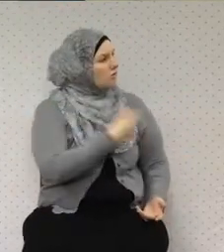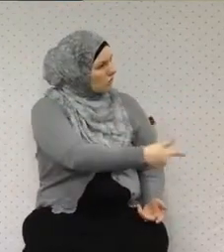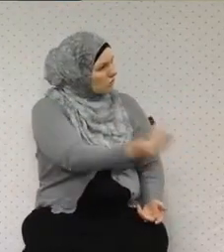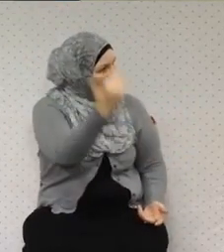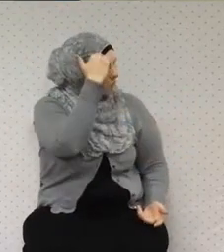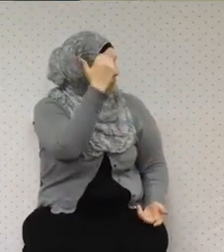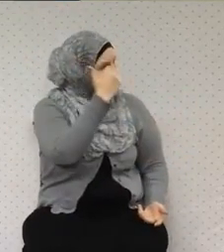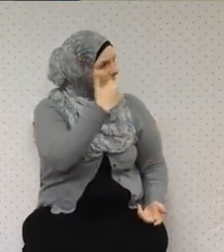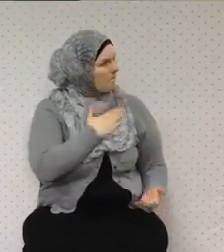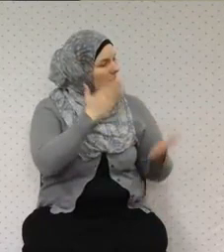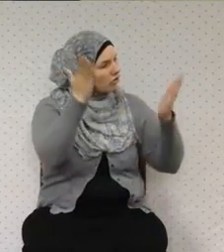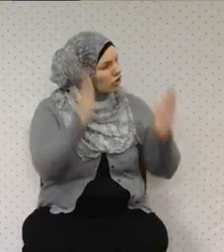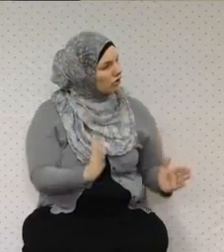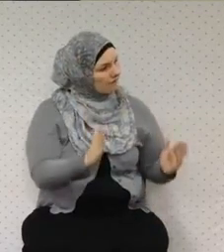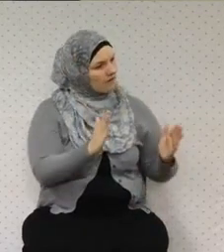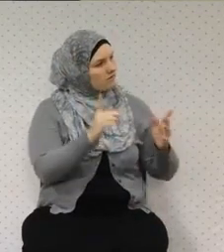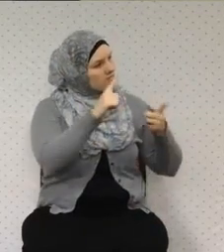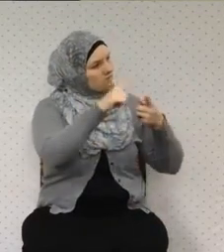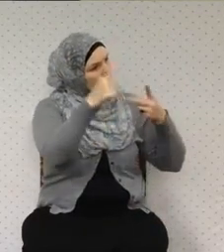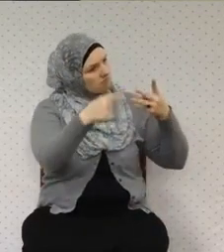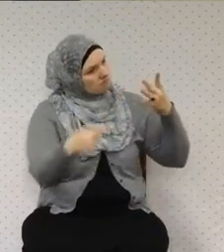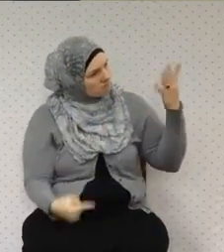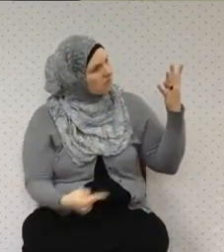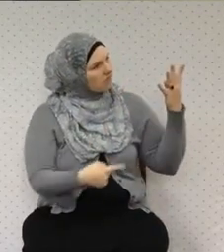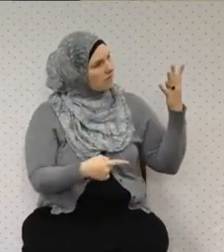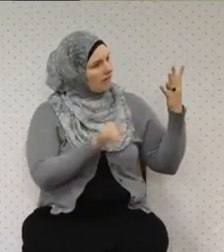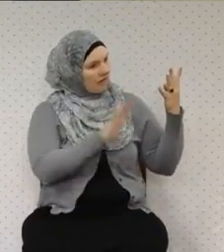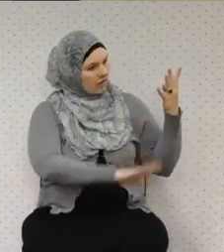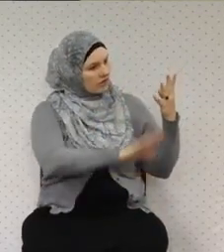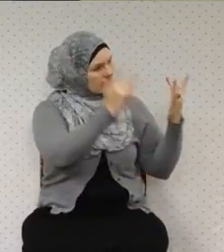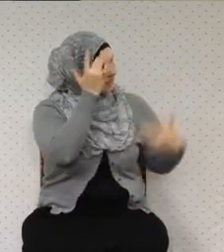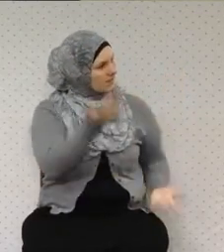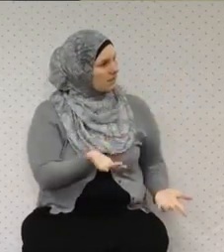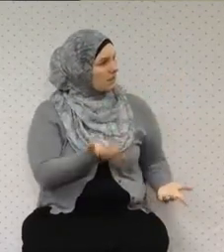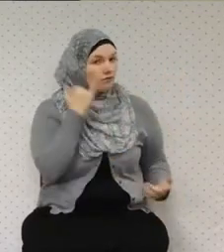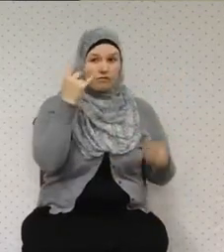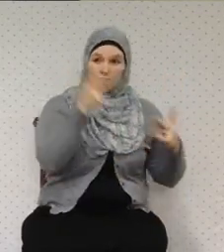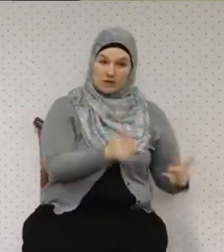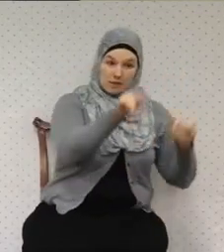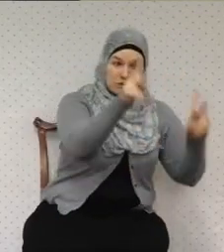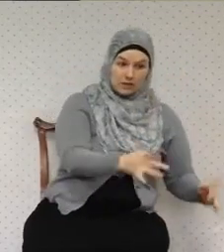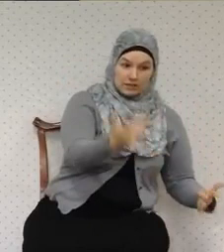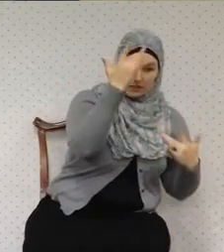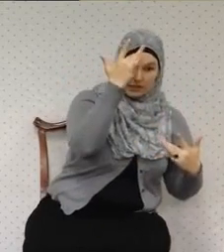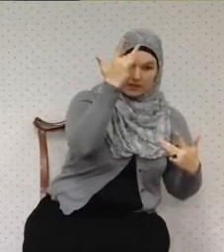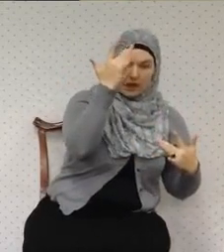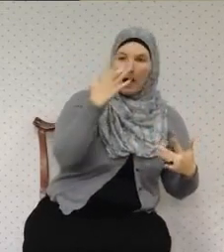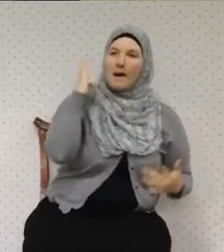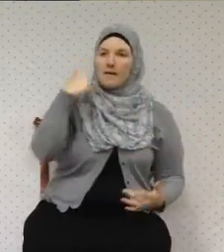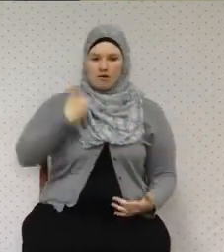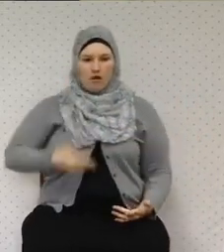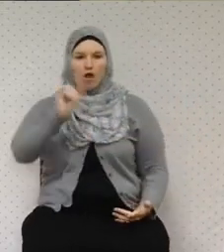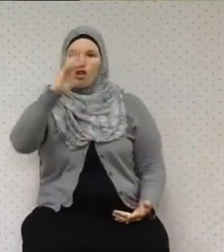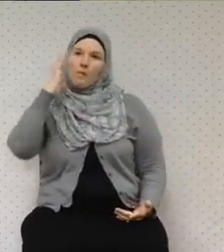that my servant so and so was sick? Had you gone to visit him, you would have found